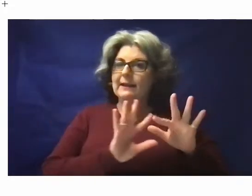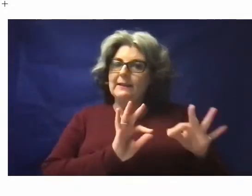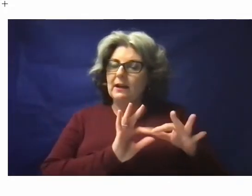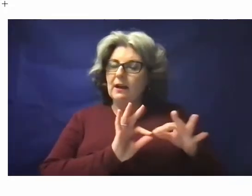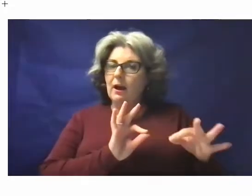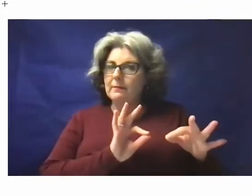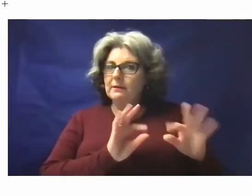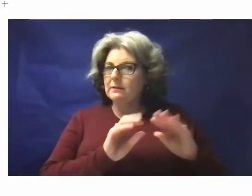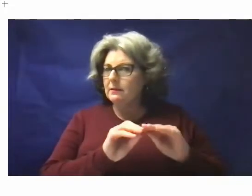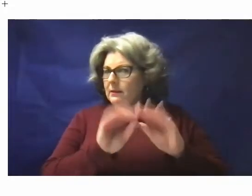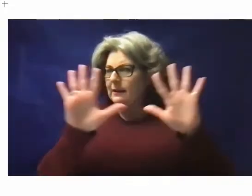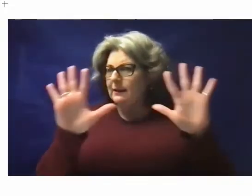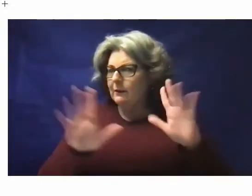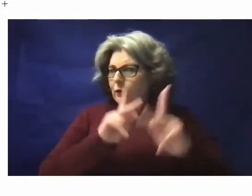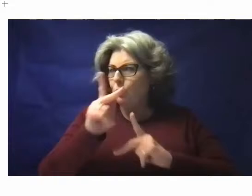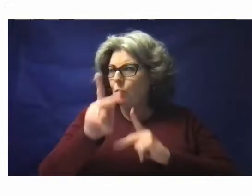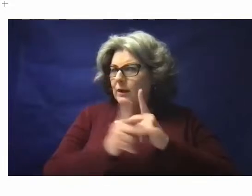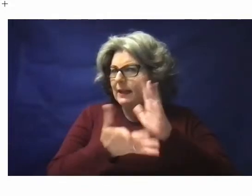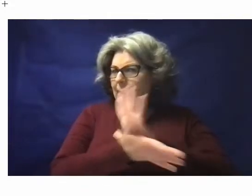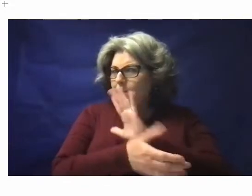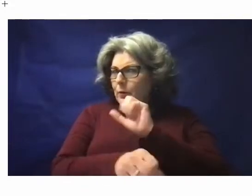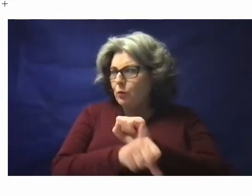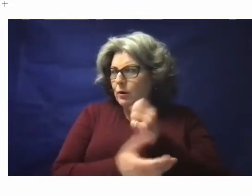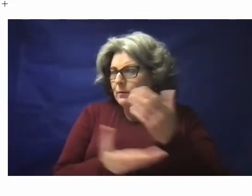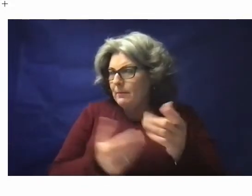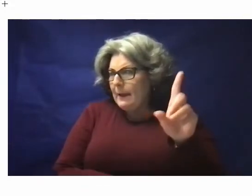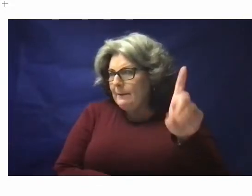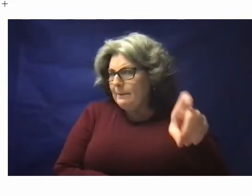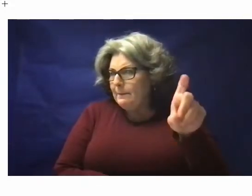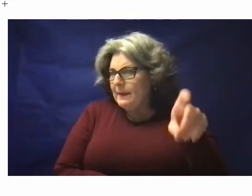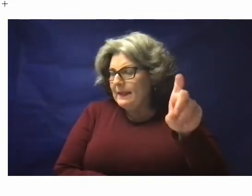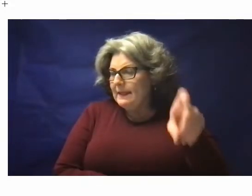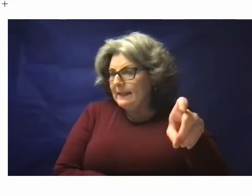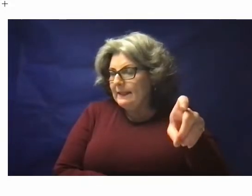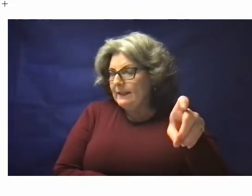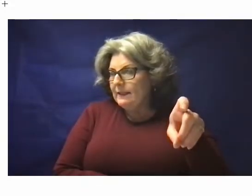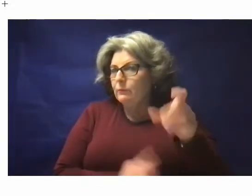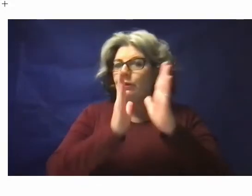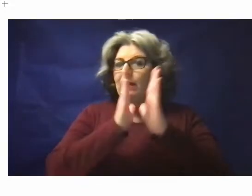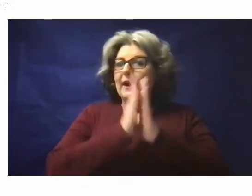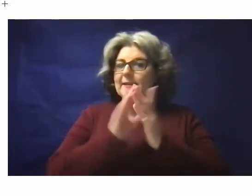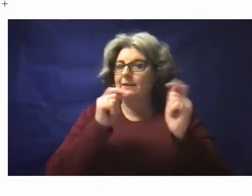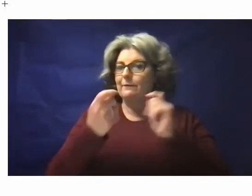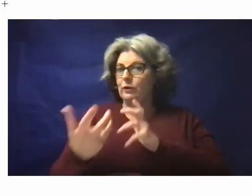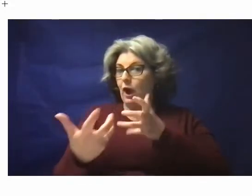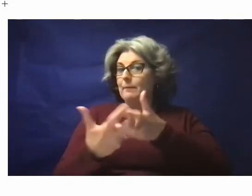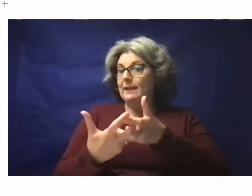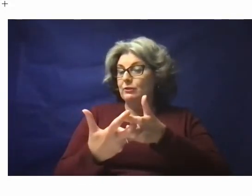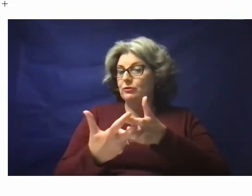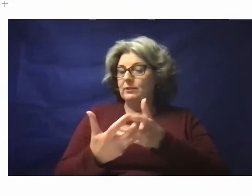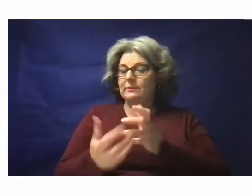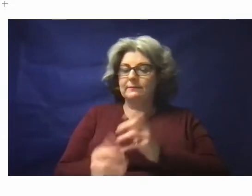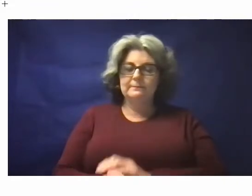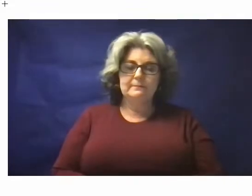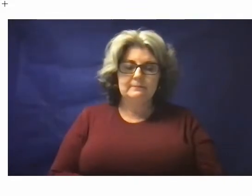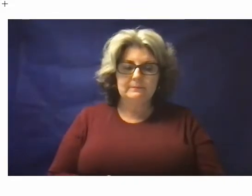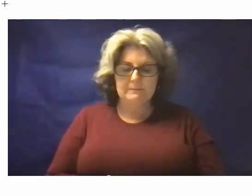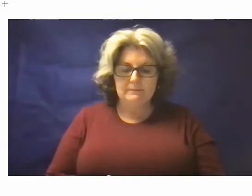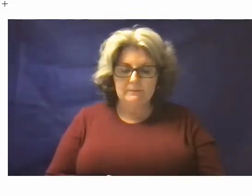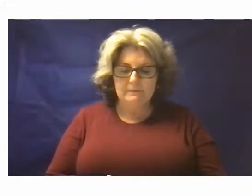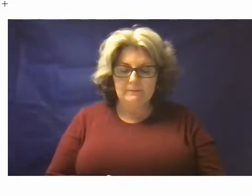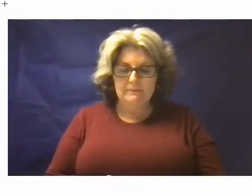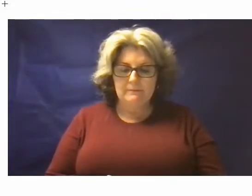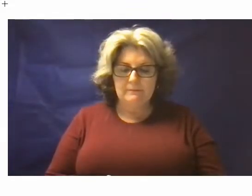what type of paperwork might be needed when you're requesting an accommodation? I know you said you don't have to have a specific diagnosis or anything, but is